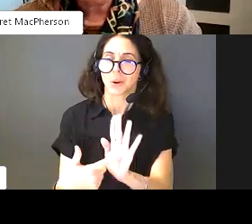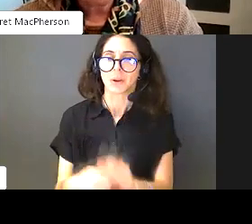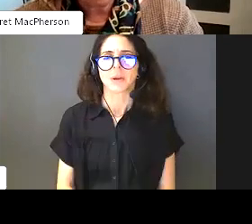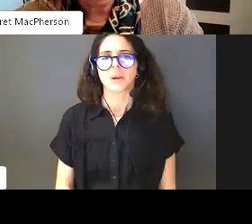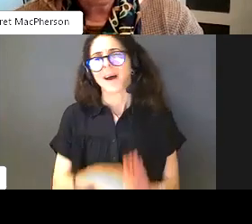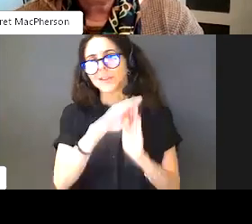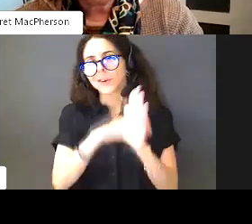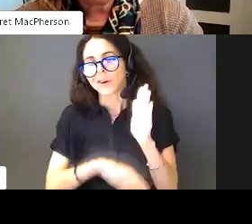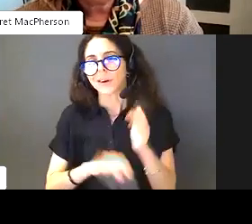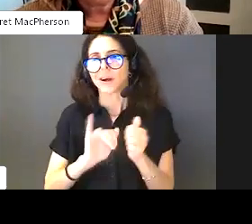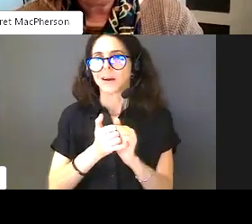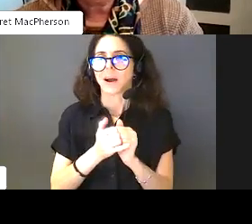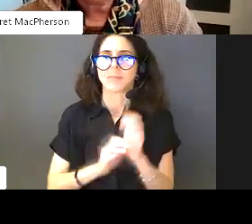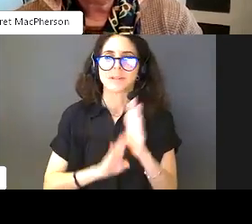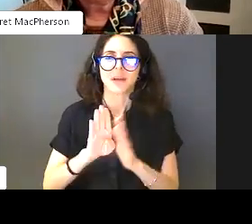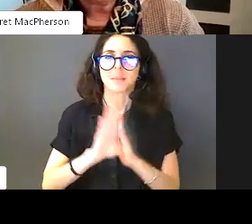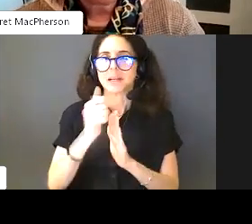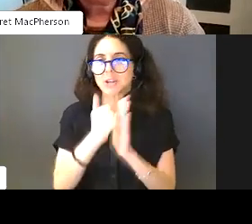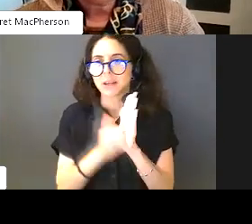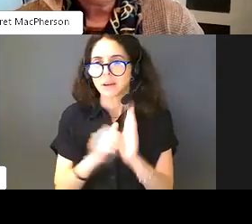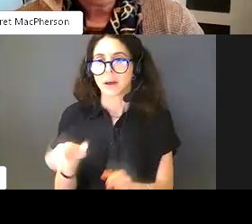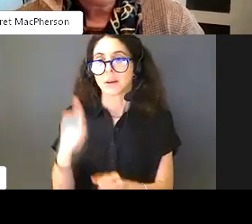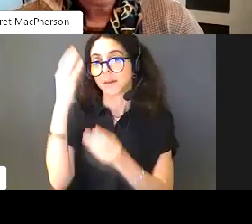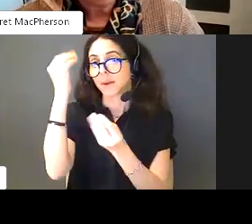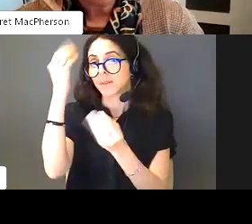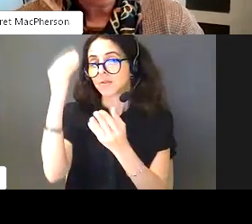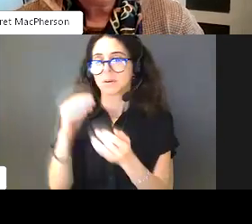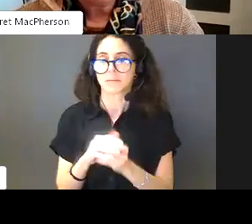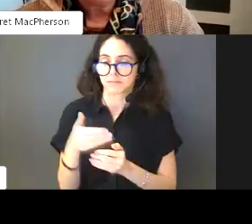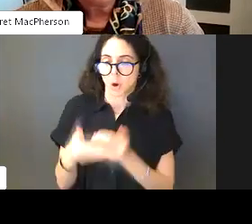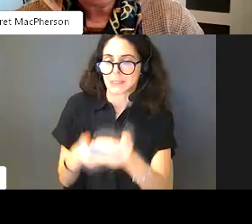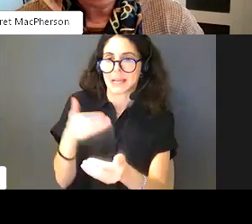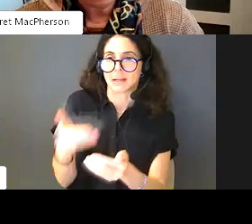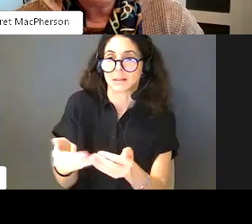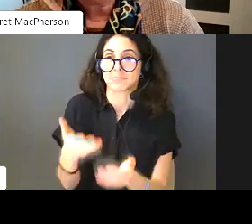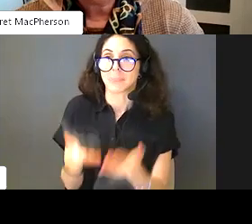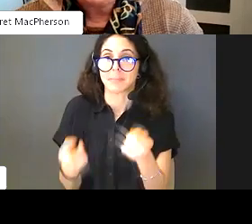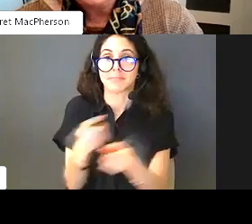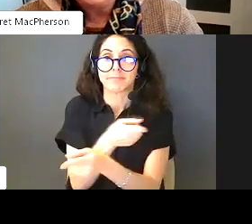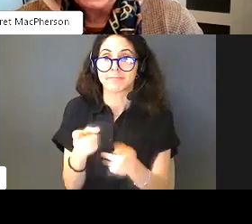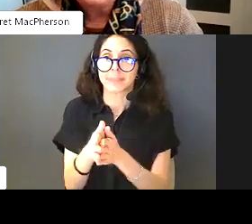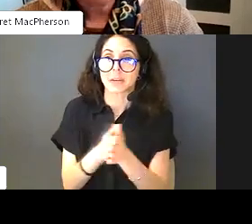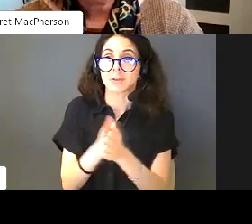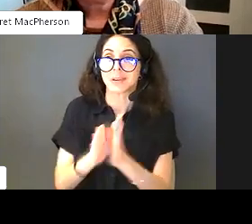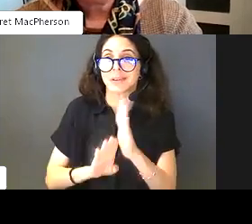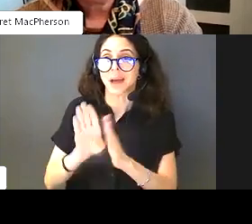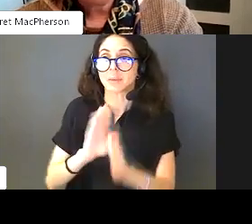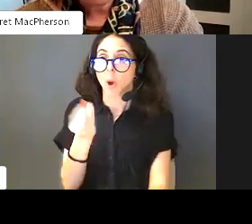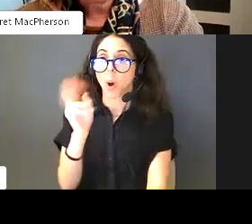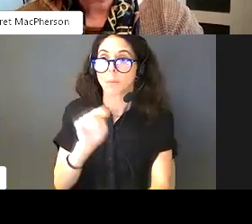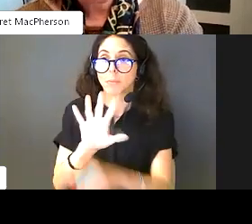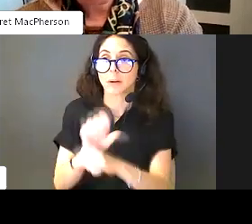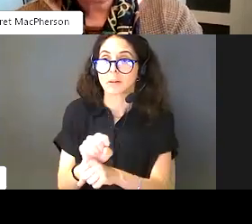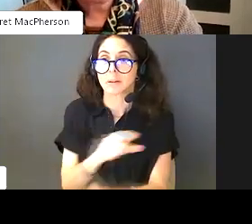and then more information around sort of the kind of process that you might want to develop your practices